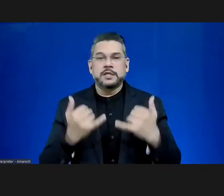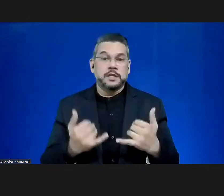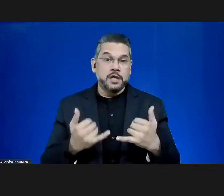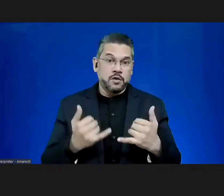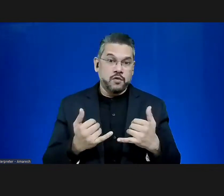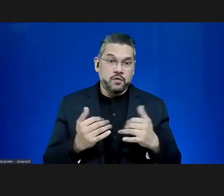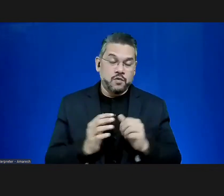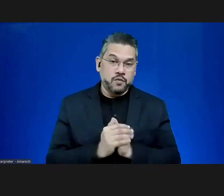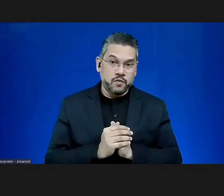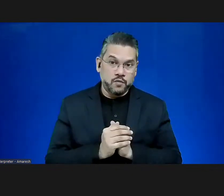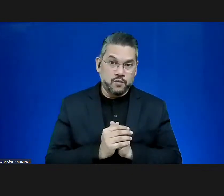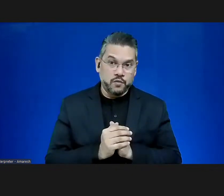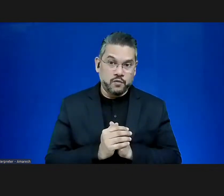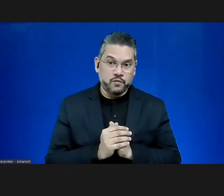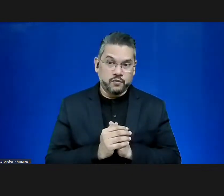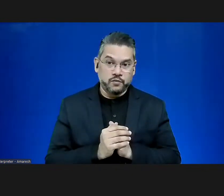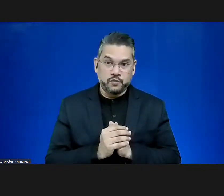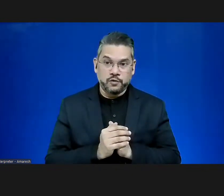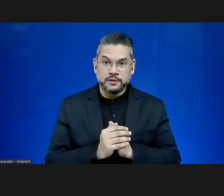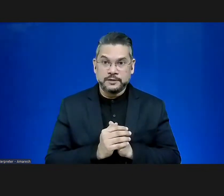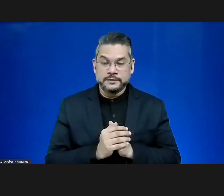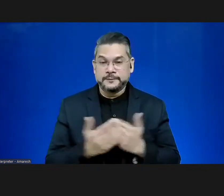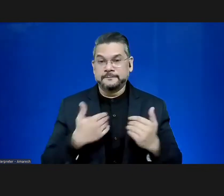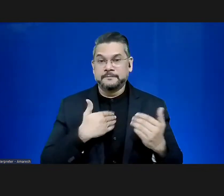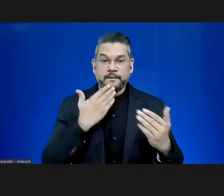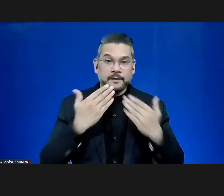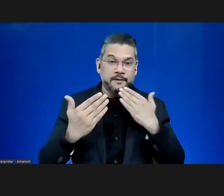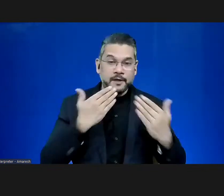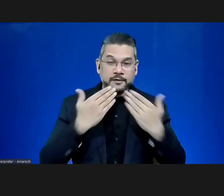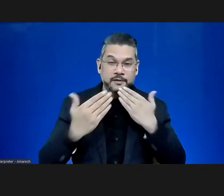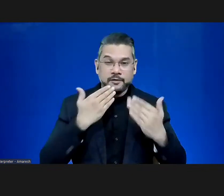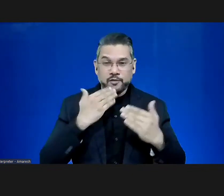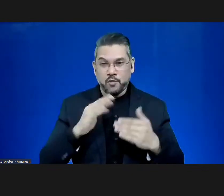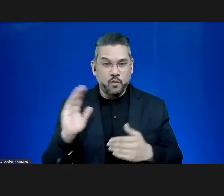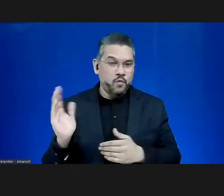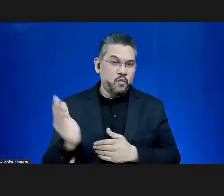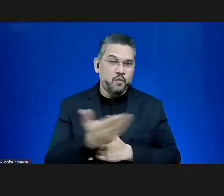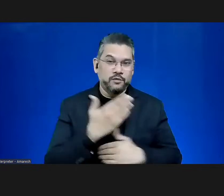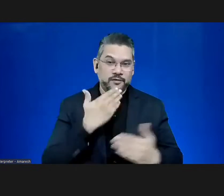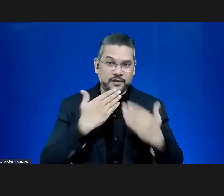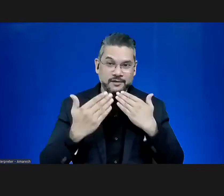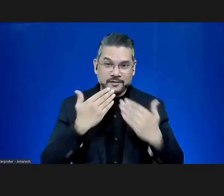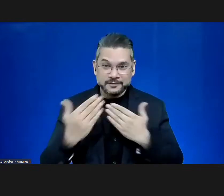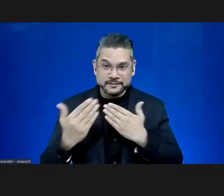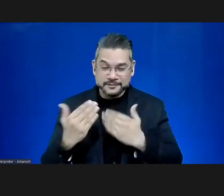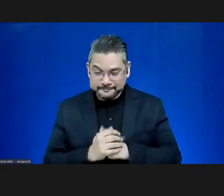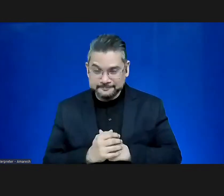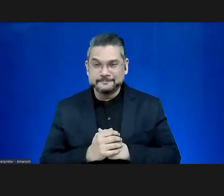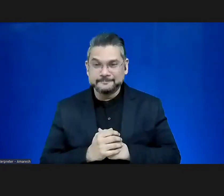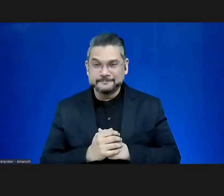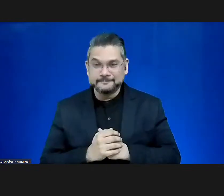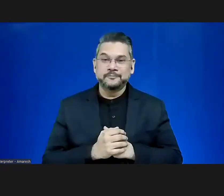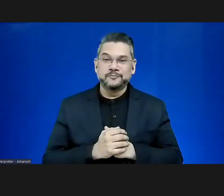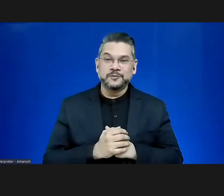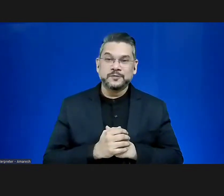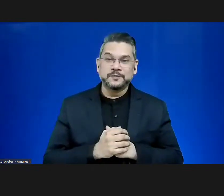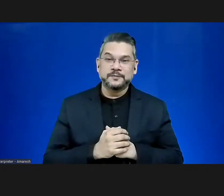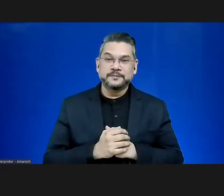think I would like to thank everyone, and obviously